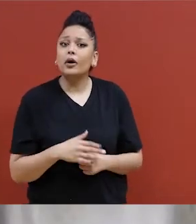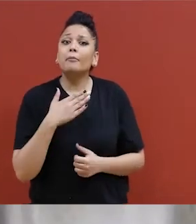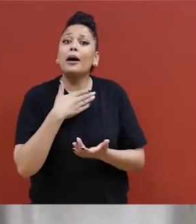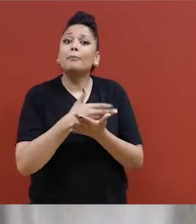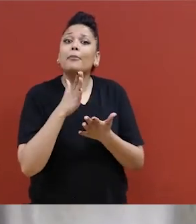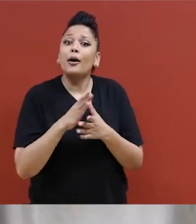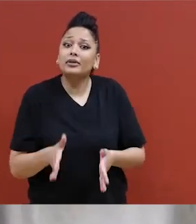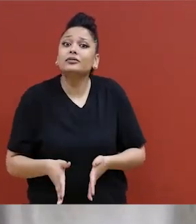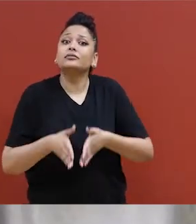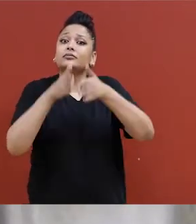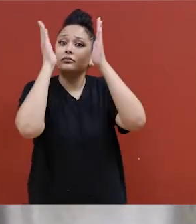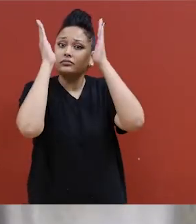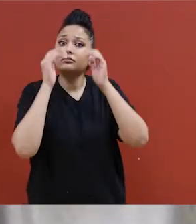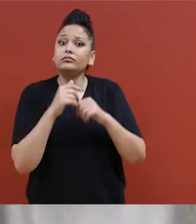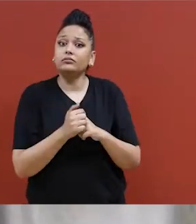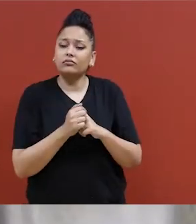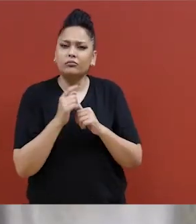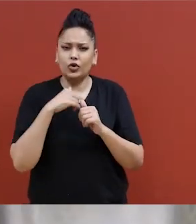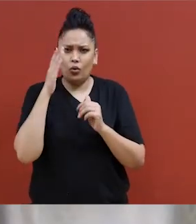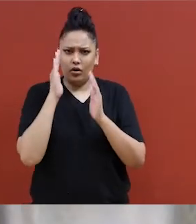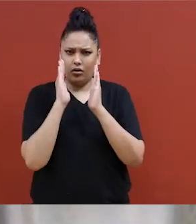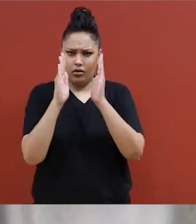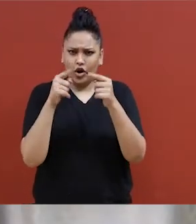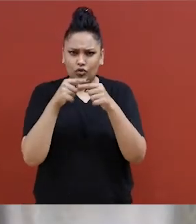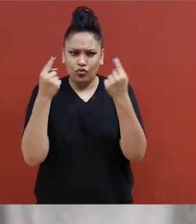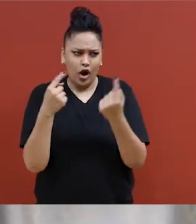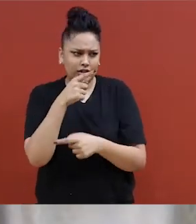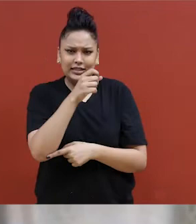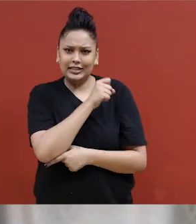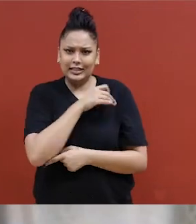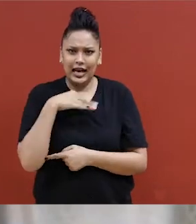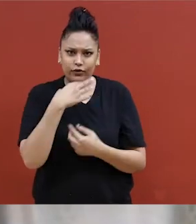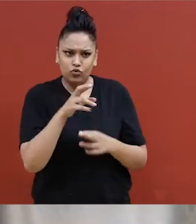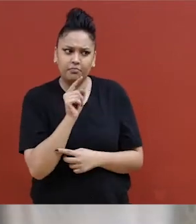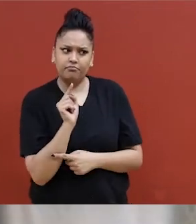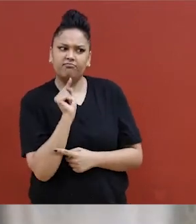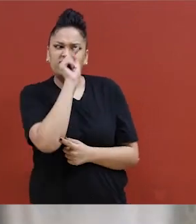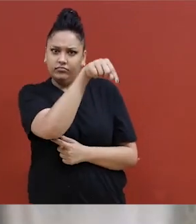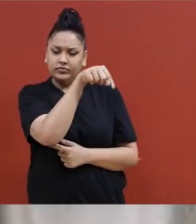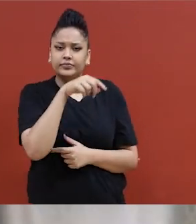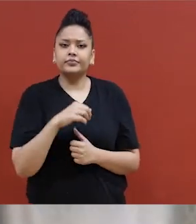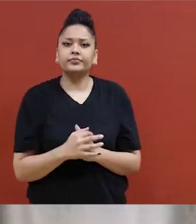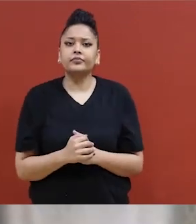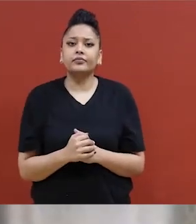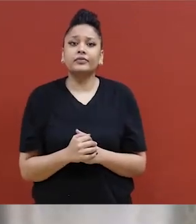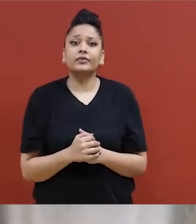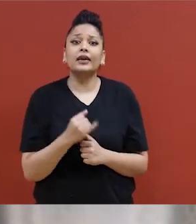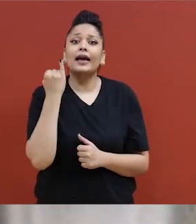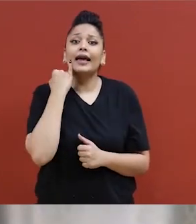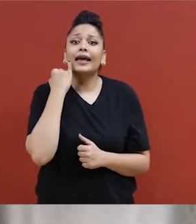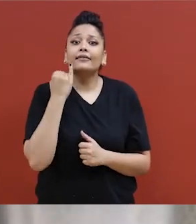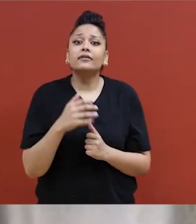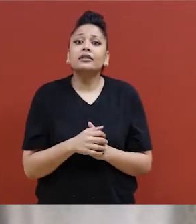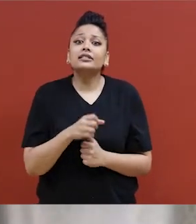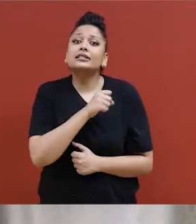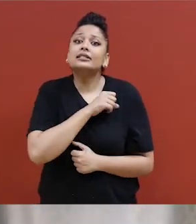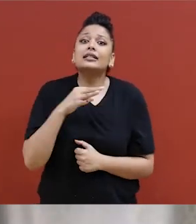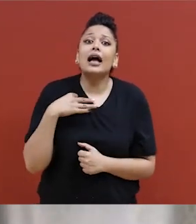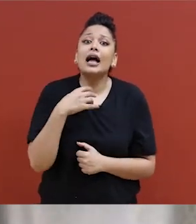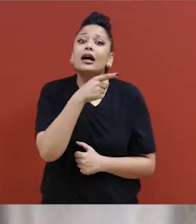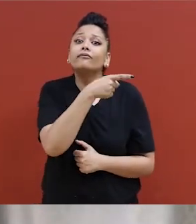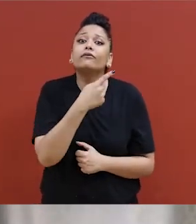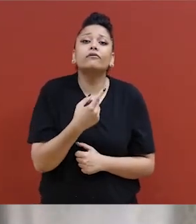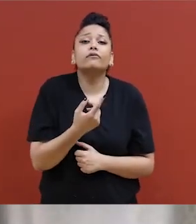be across the hall from the staff room. So when I have tenants here and they need to